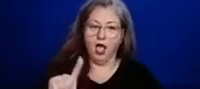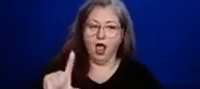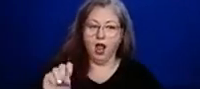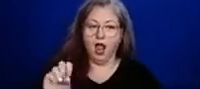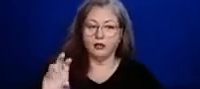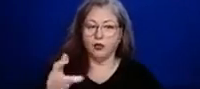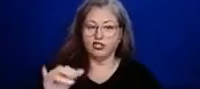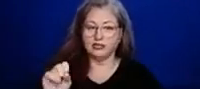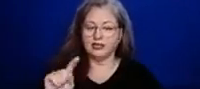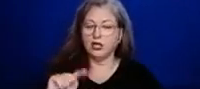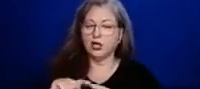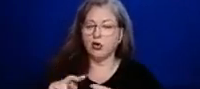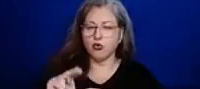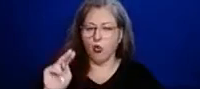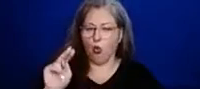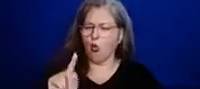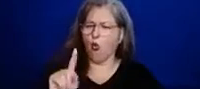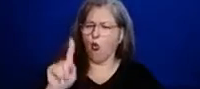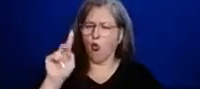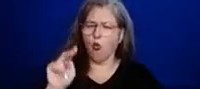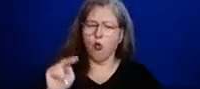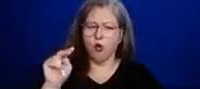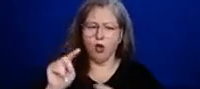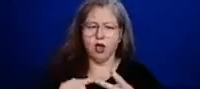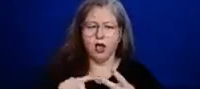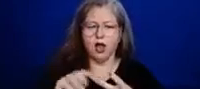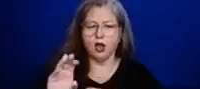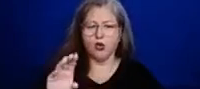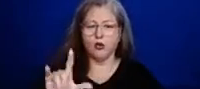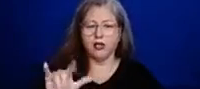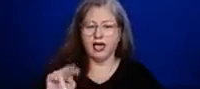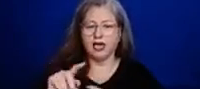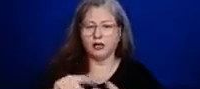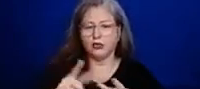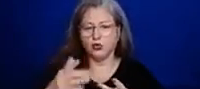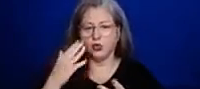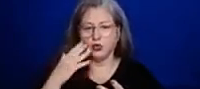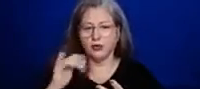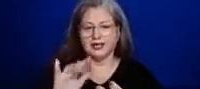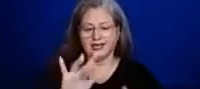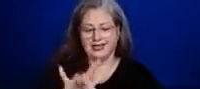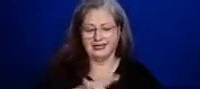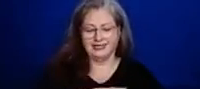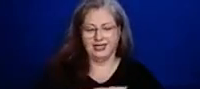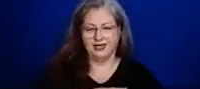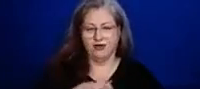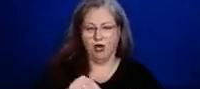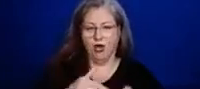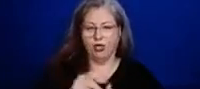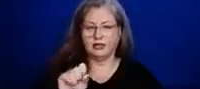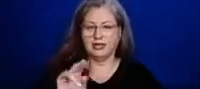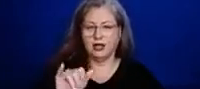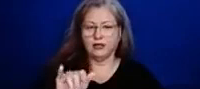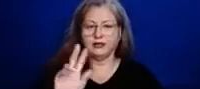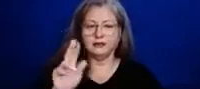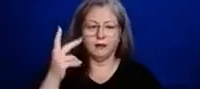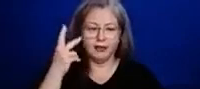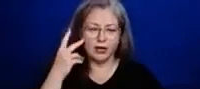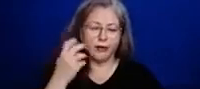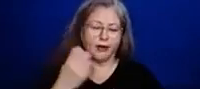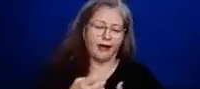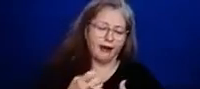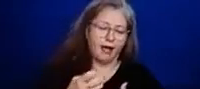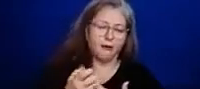up north, very up north, and then Culiacán, which is, you know, the center of all Sinaloa, politically,